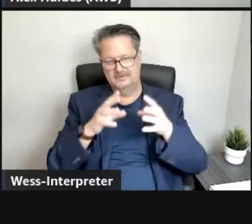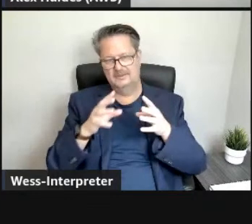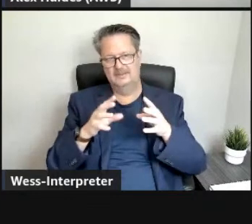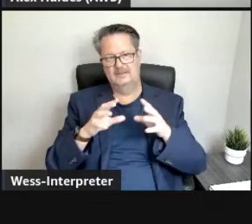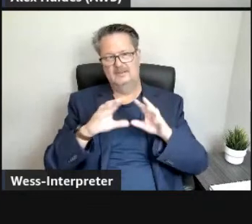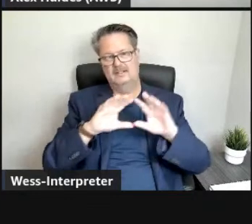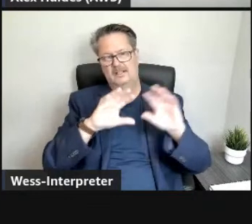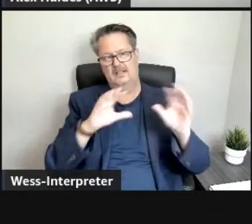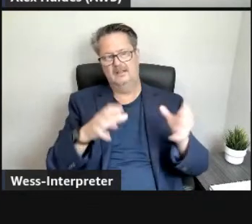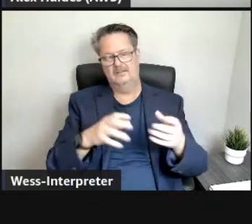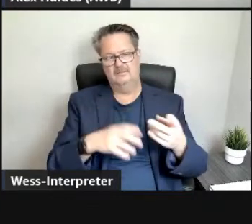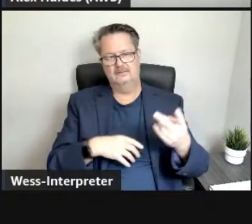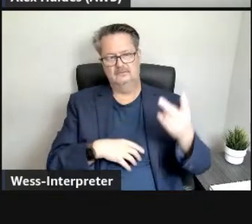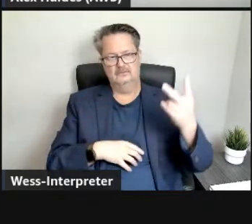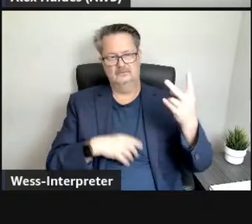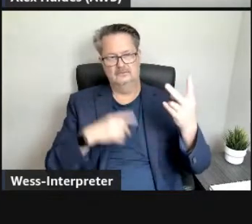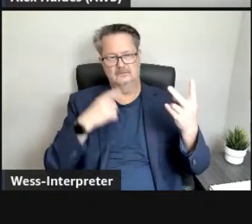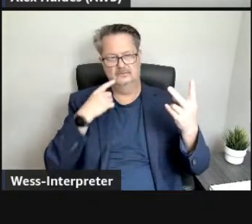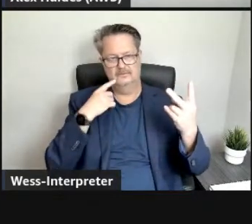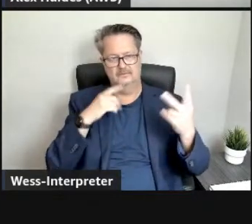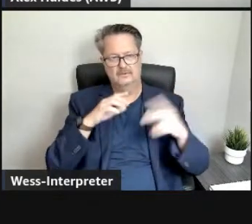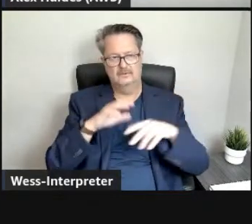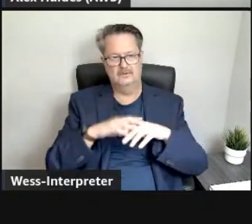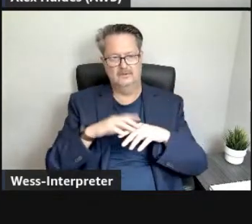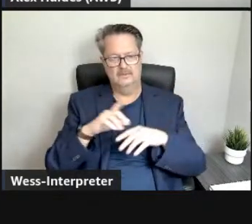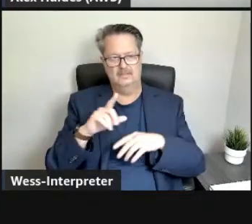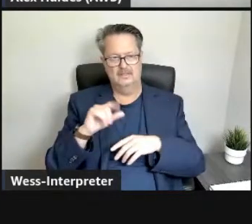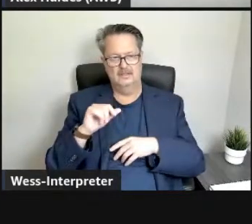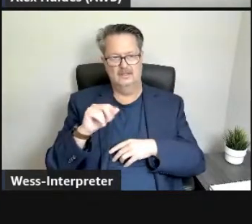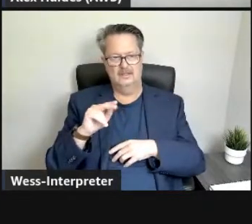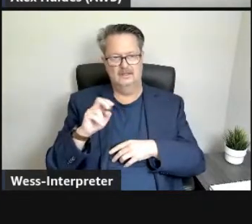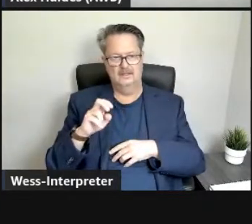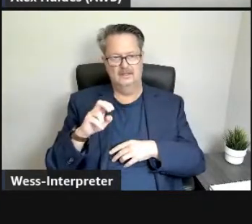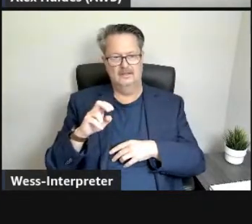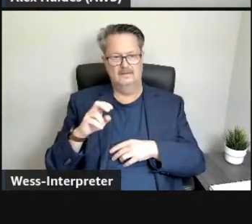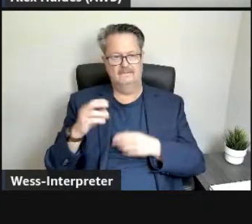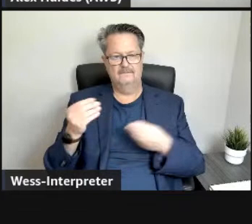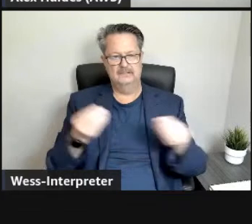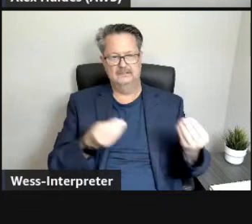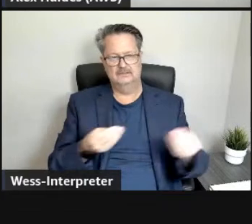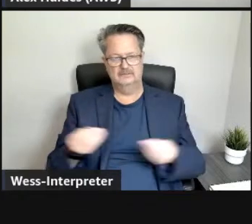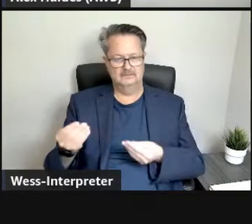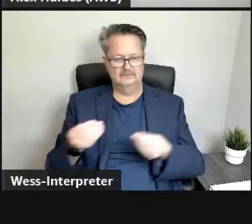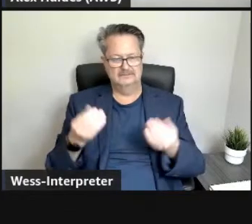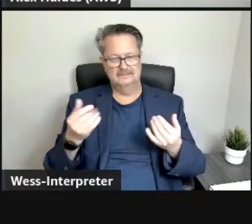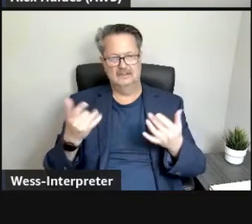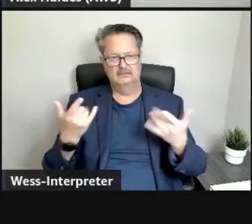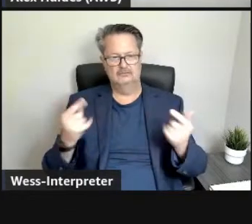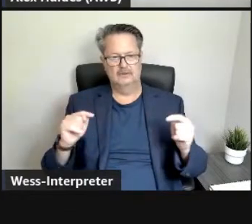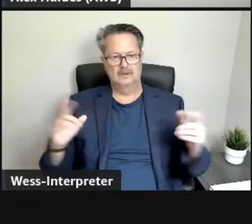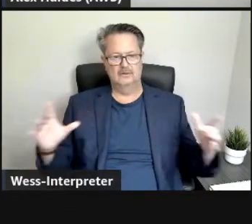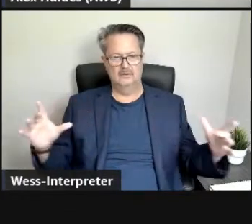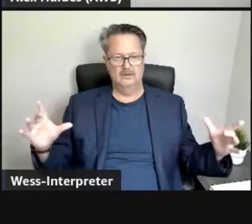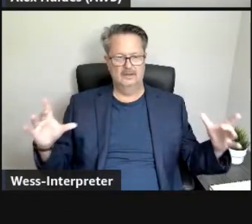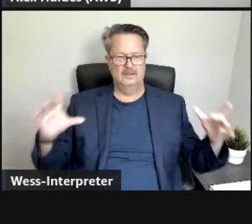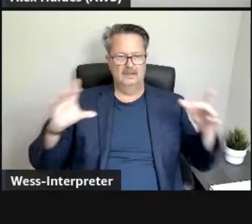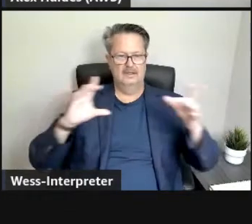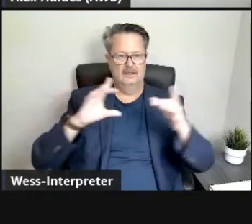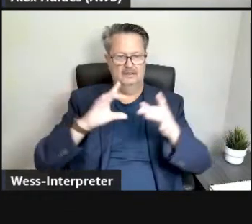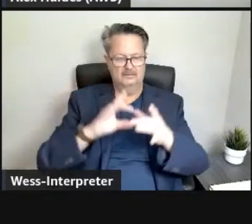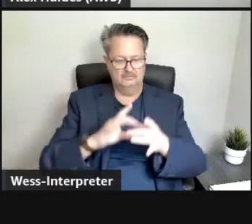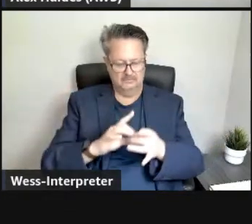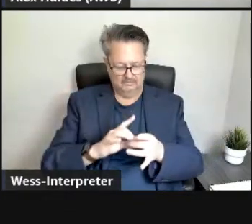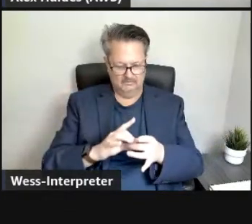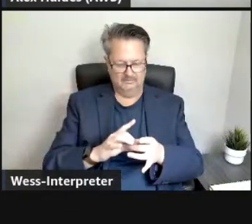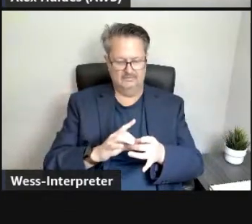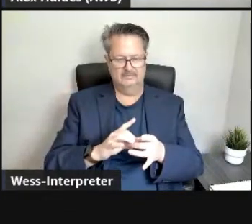for Amazon VPC Lattice. That being said, let's try now to connect together as